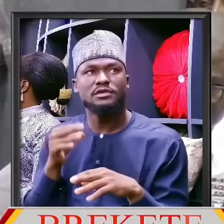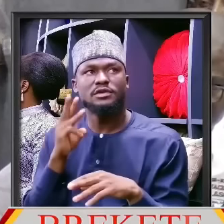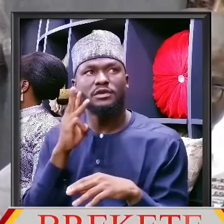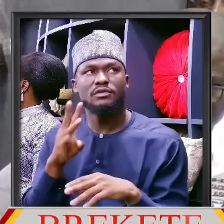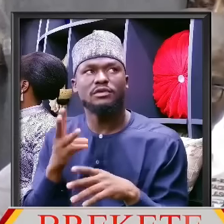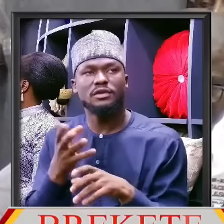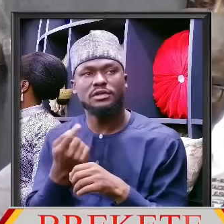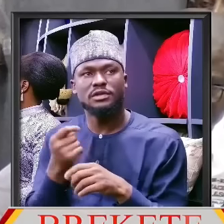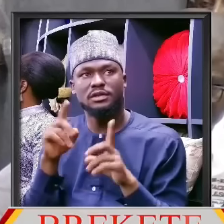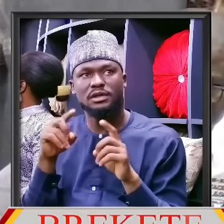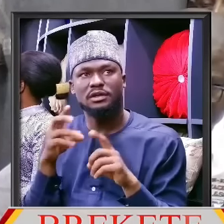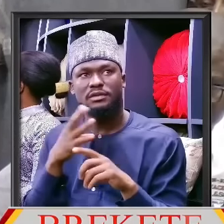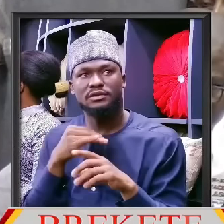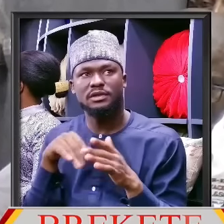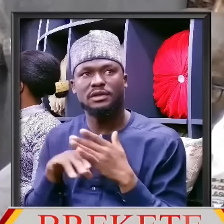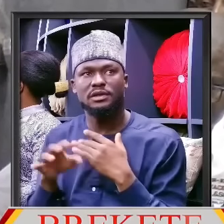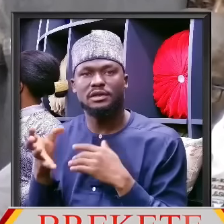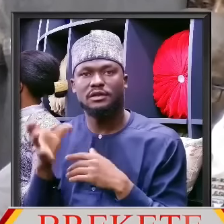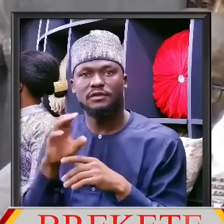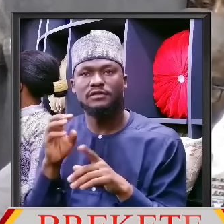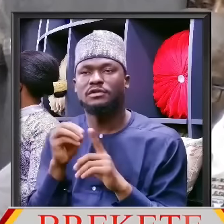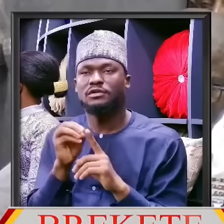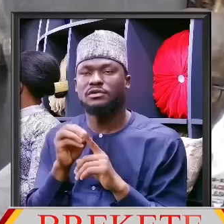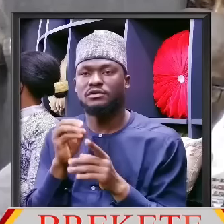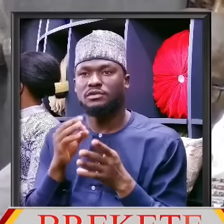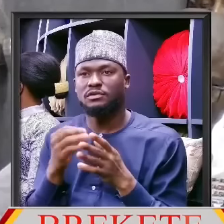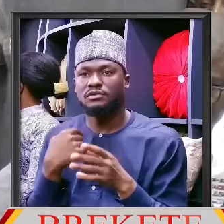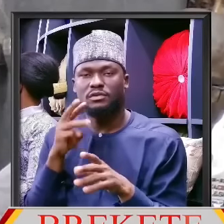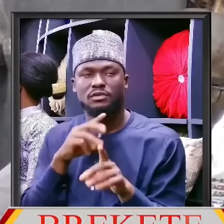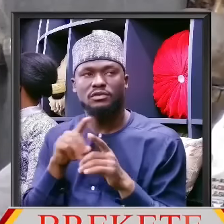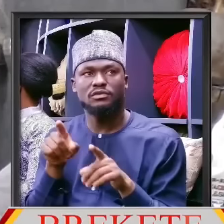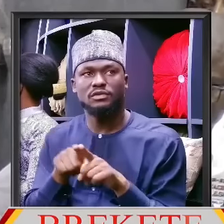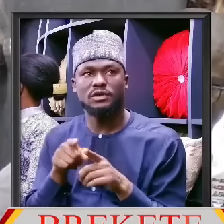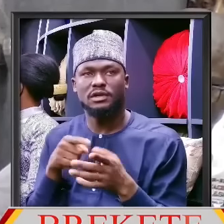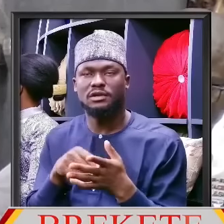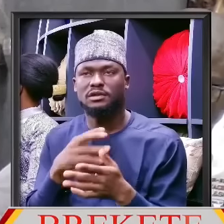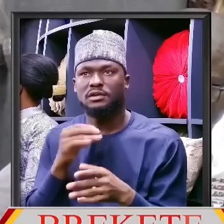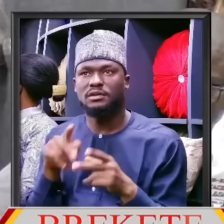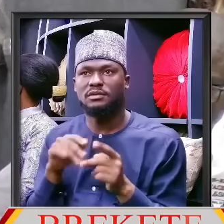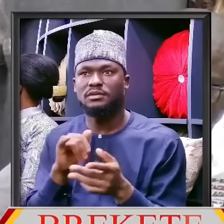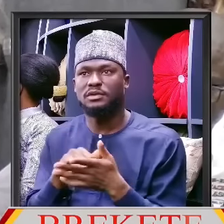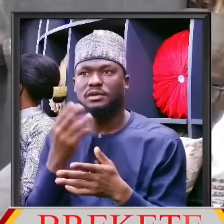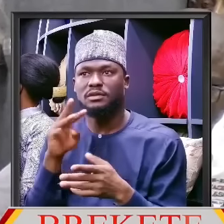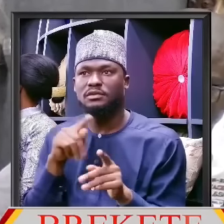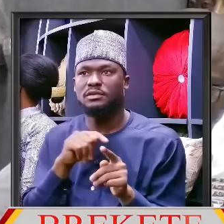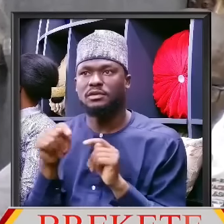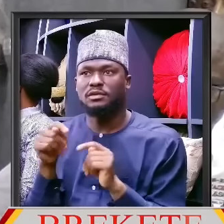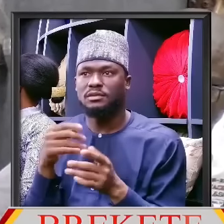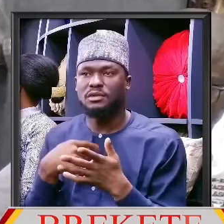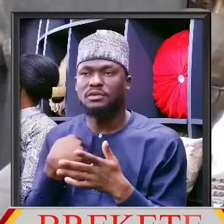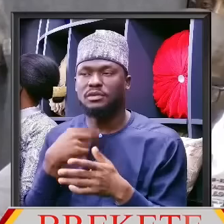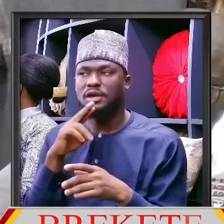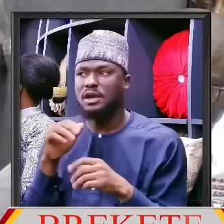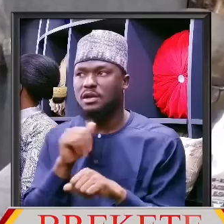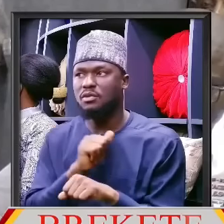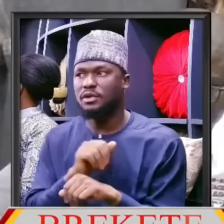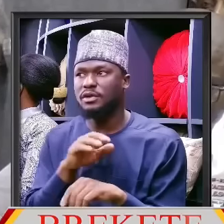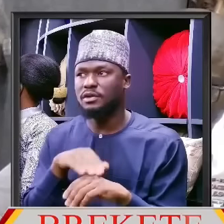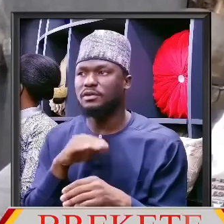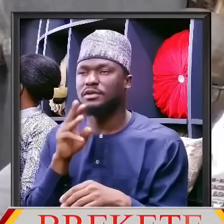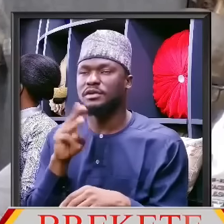their exam, they go 500. When we do one like that, we say, we go, the people, when they say they go transfer, we they work on us as this